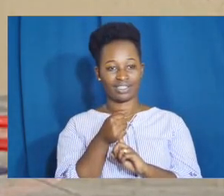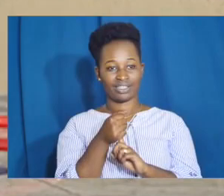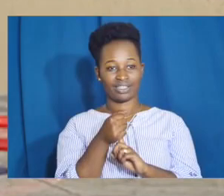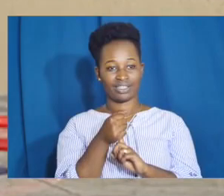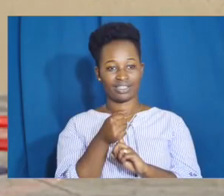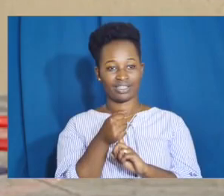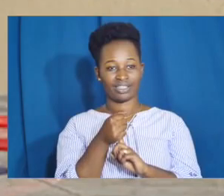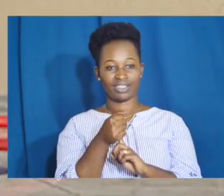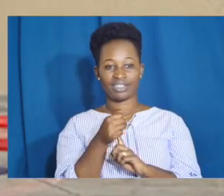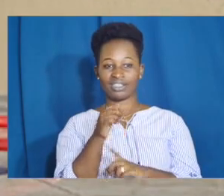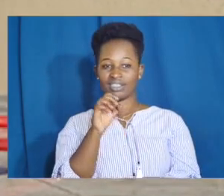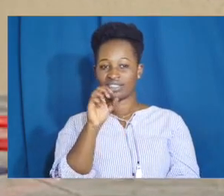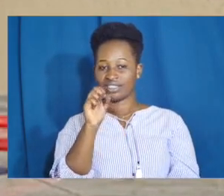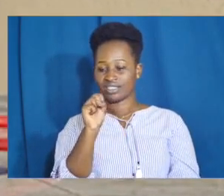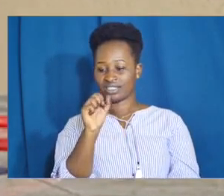sacked.